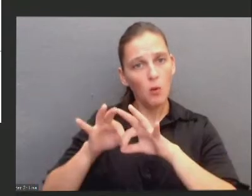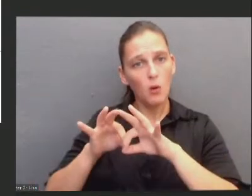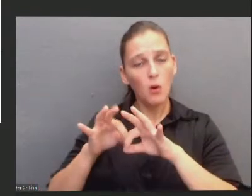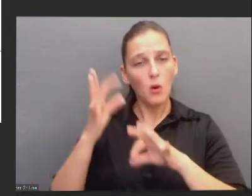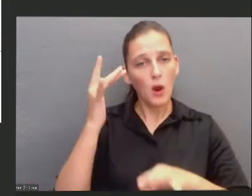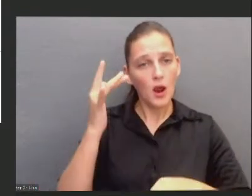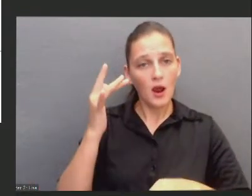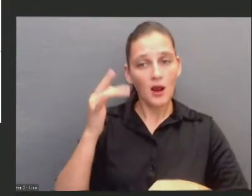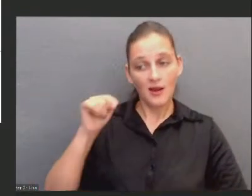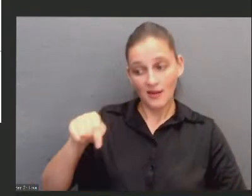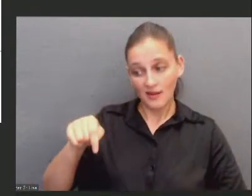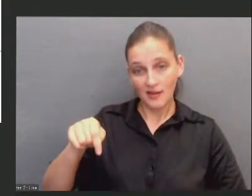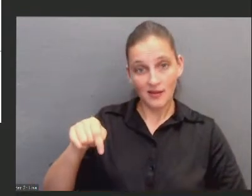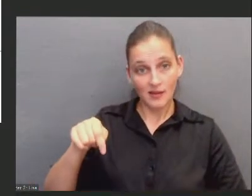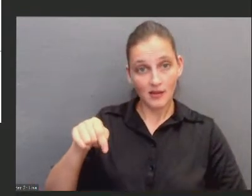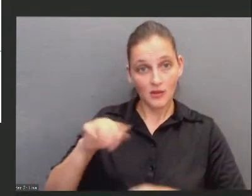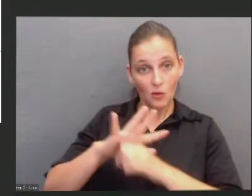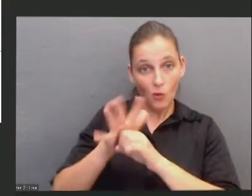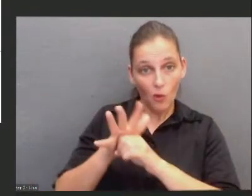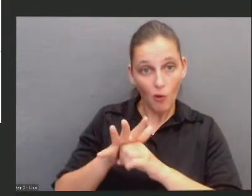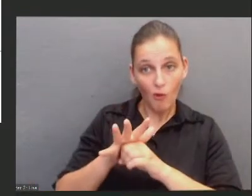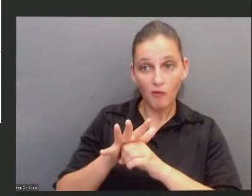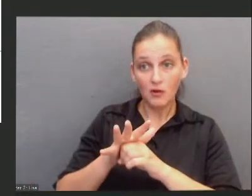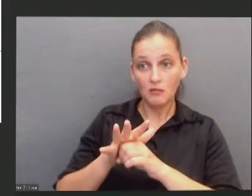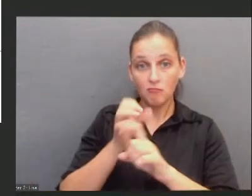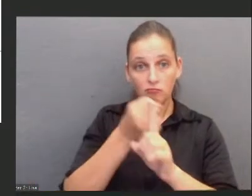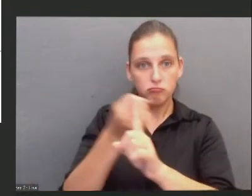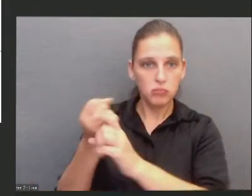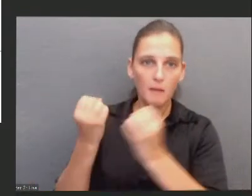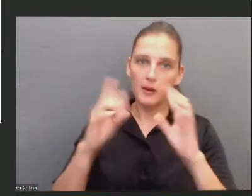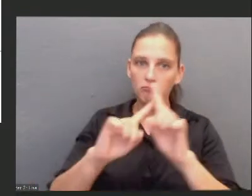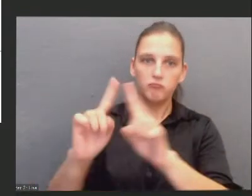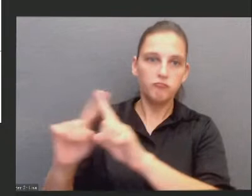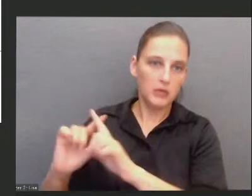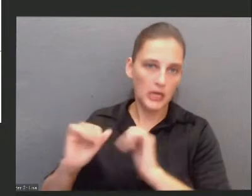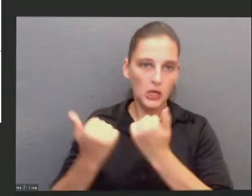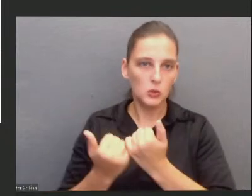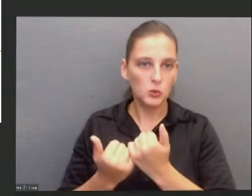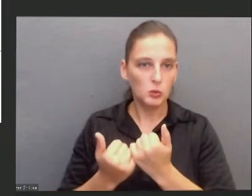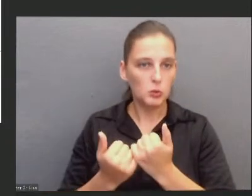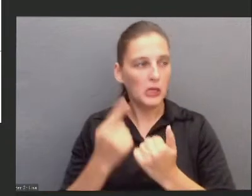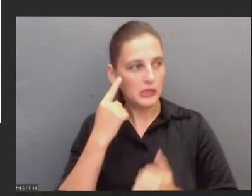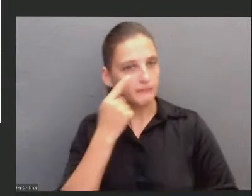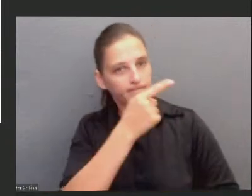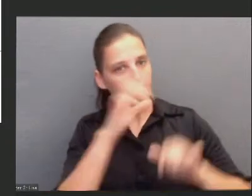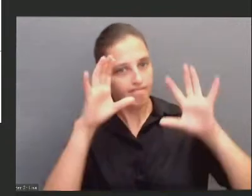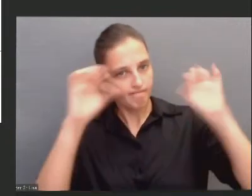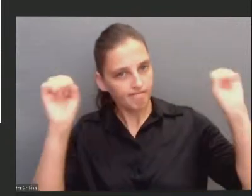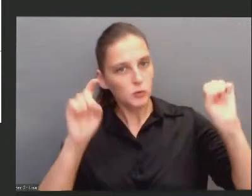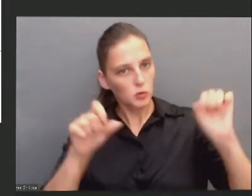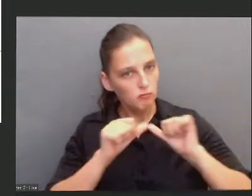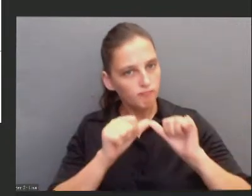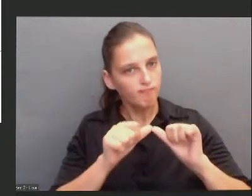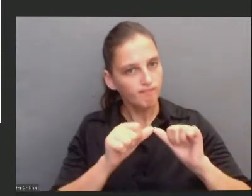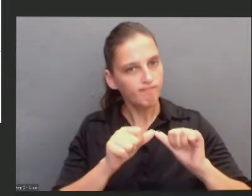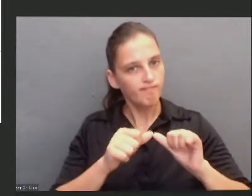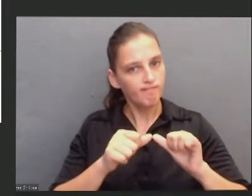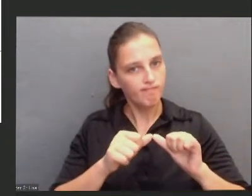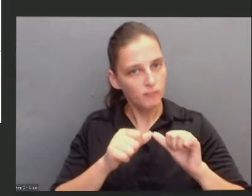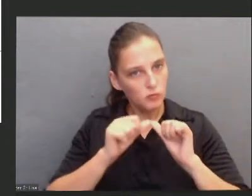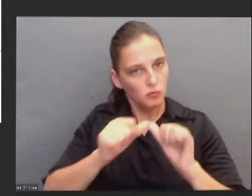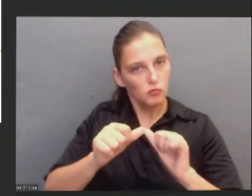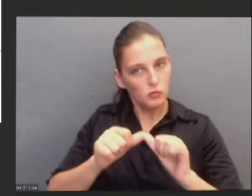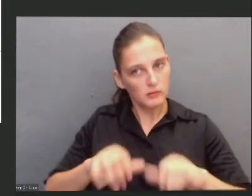federal agencies. We believe it's very important that the White House continue to lead the implementation of these